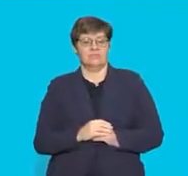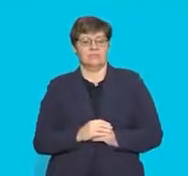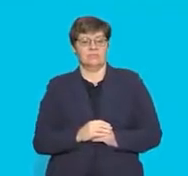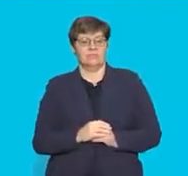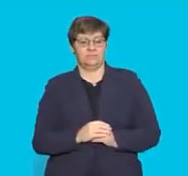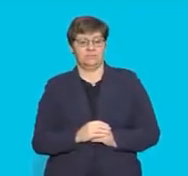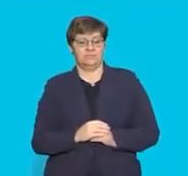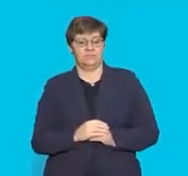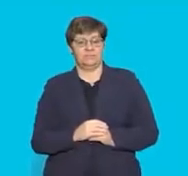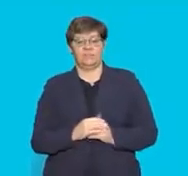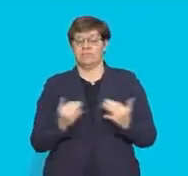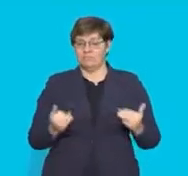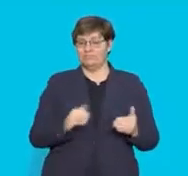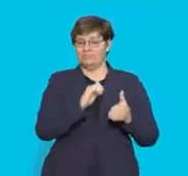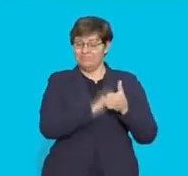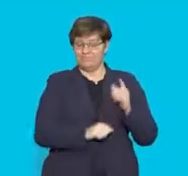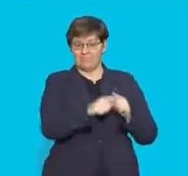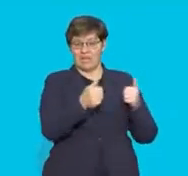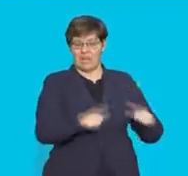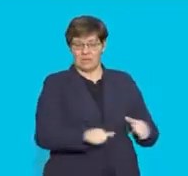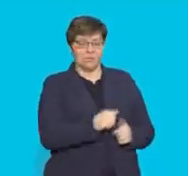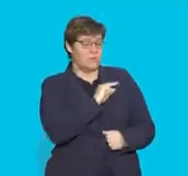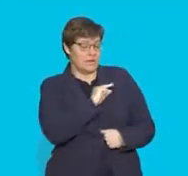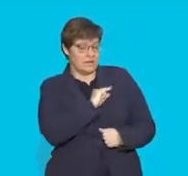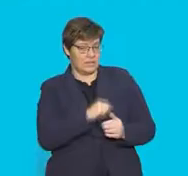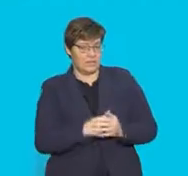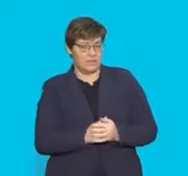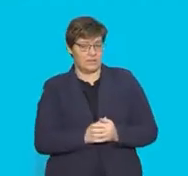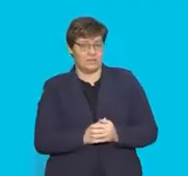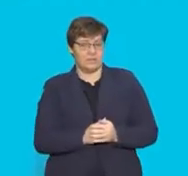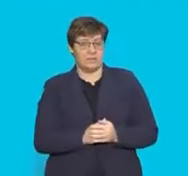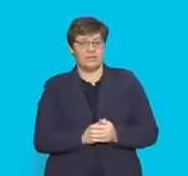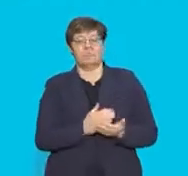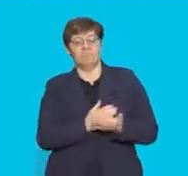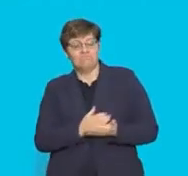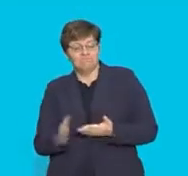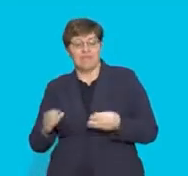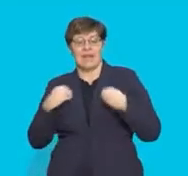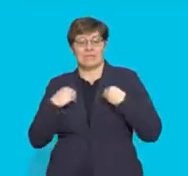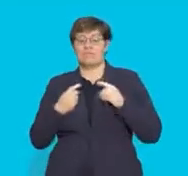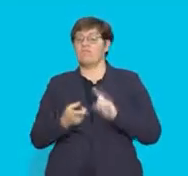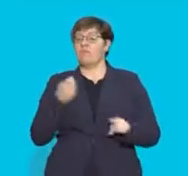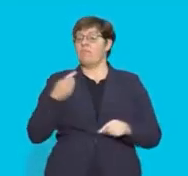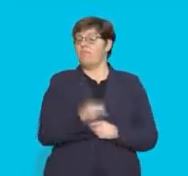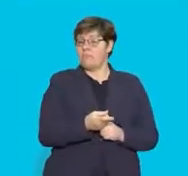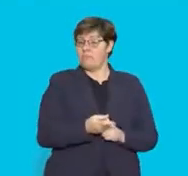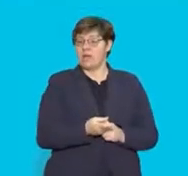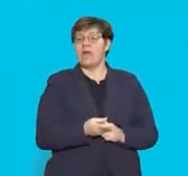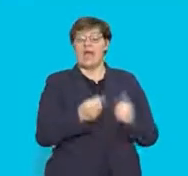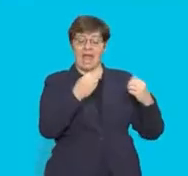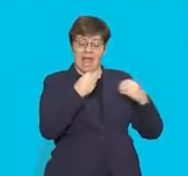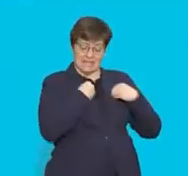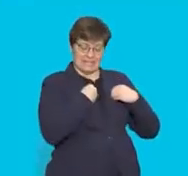right? And we're going to debit that account. Why? Because we're removing the asset from where? From the